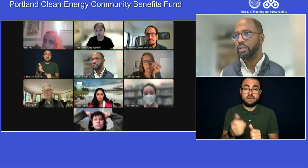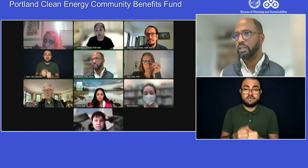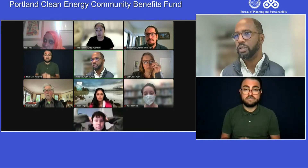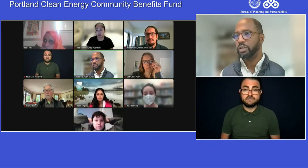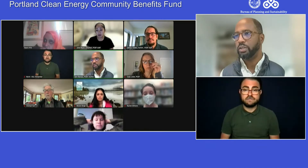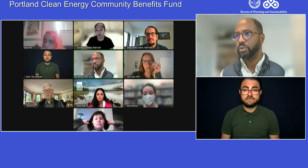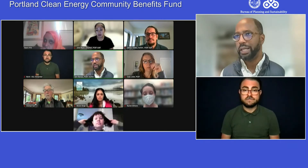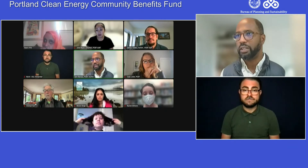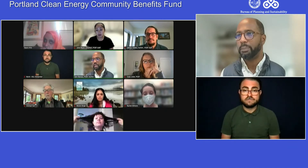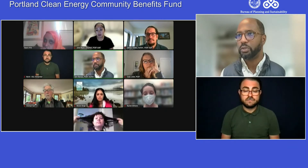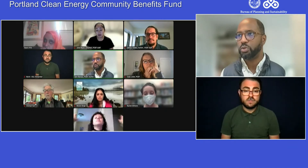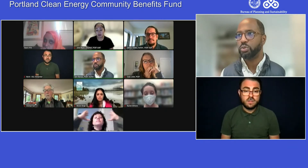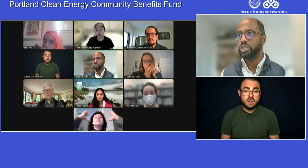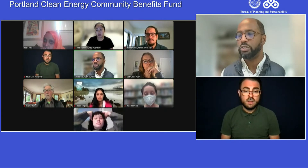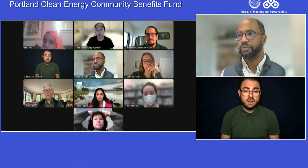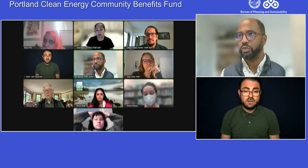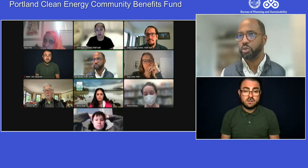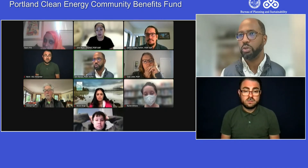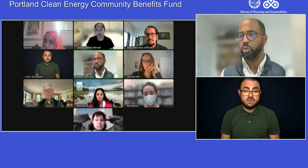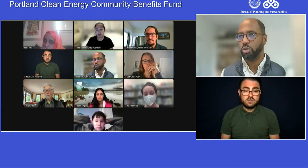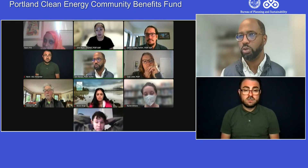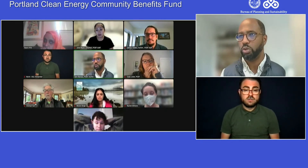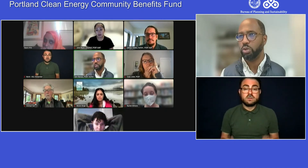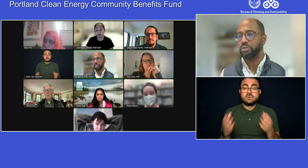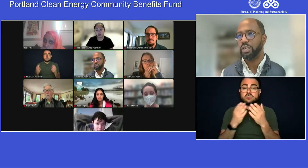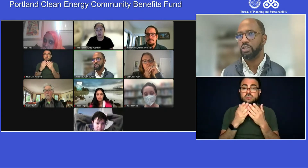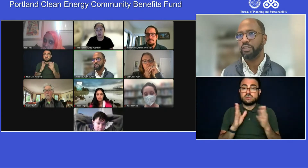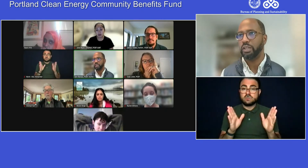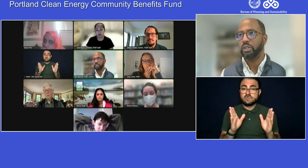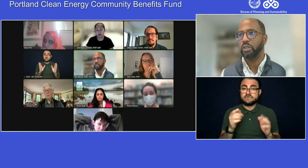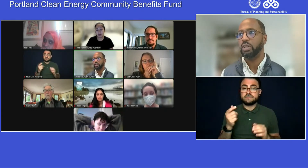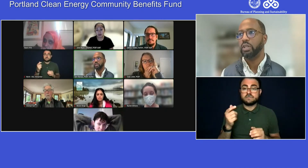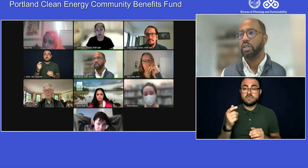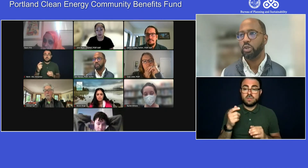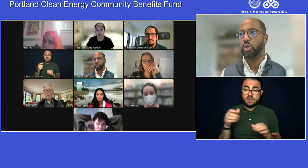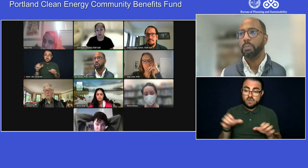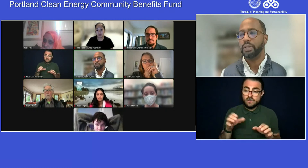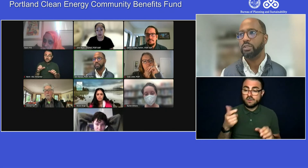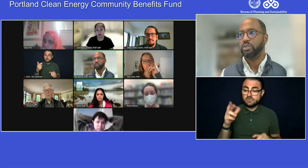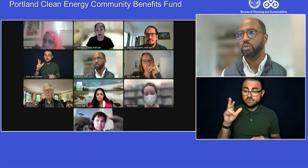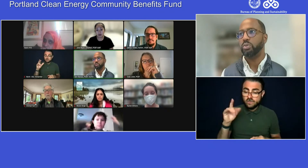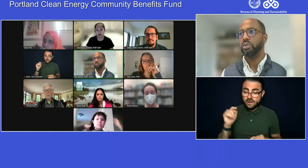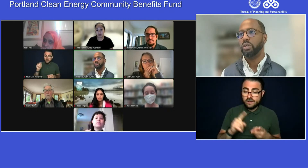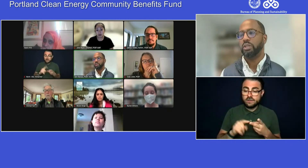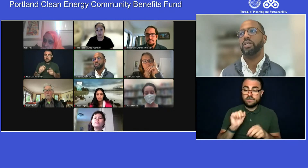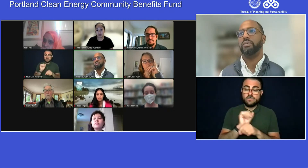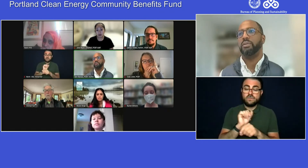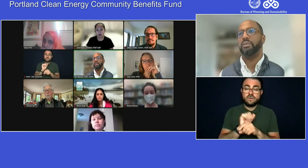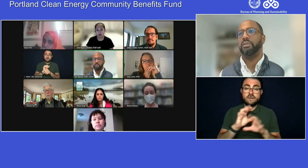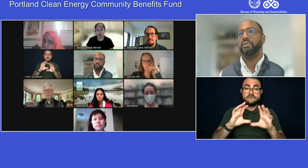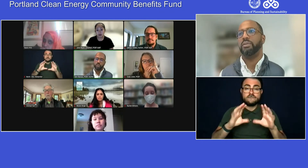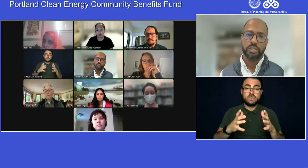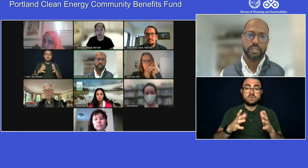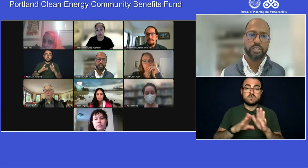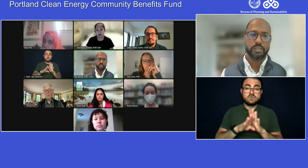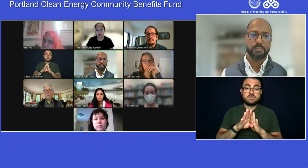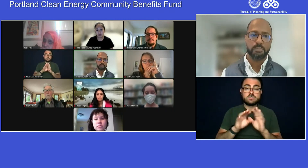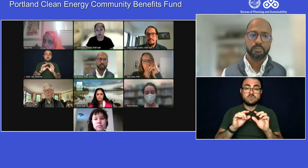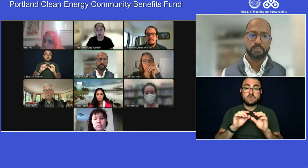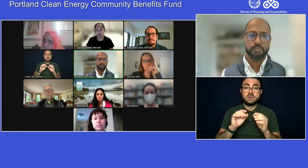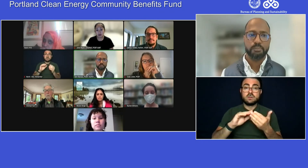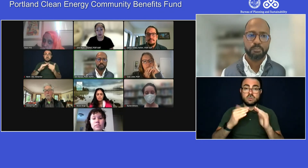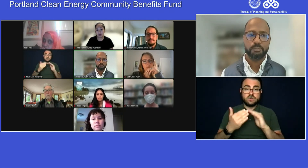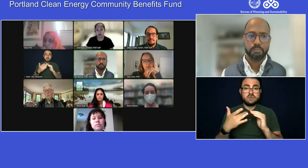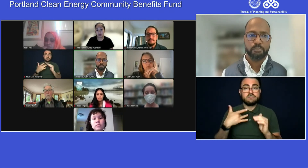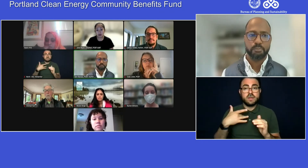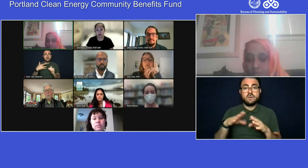generally the grant opportunities for doing workforce and contractor development are open to nonprofit